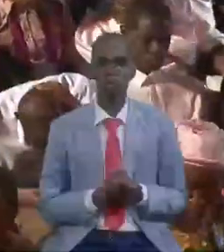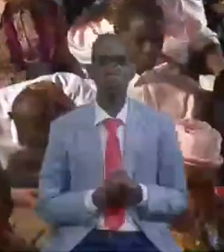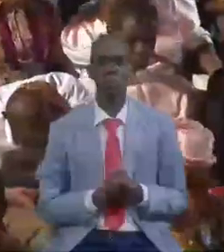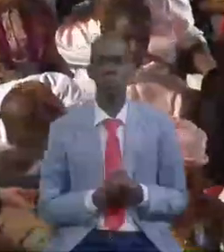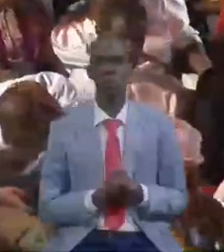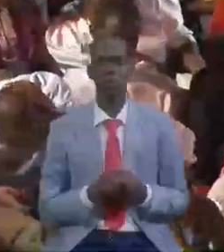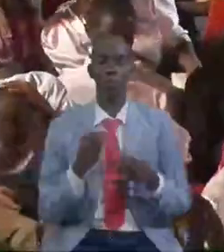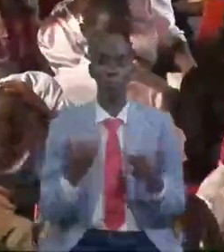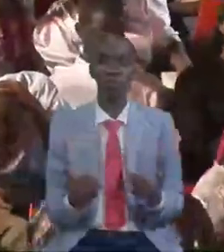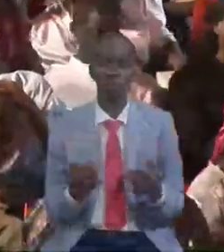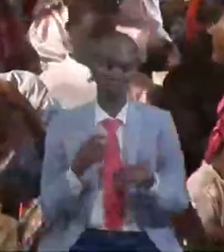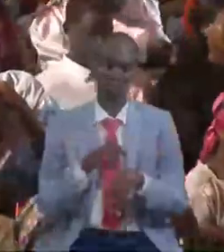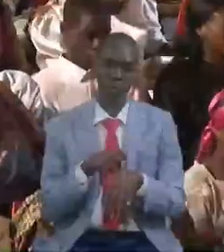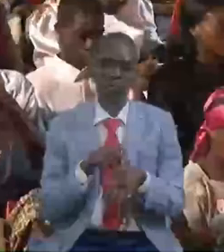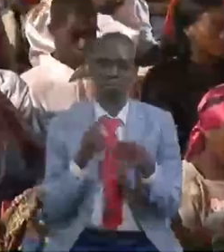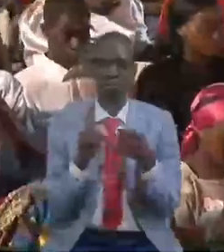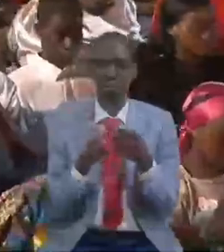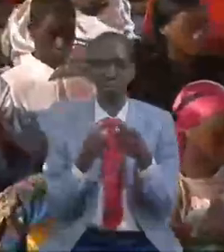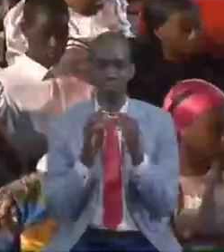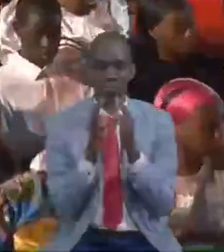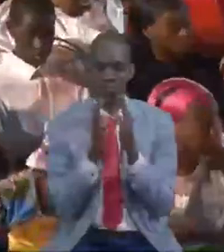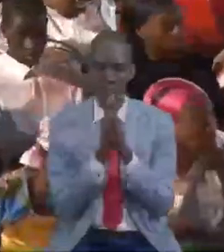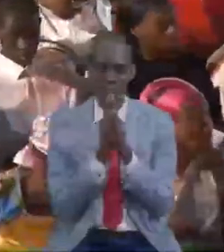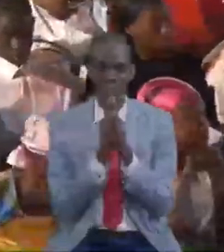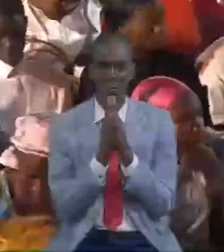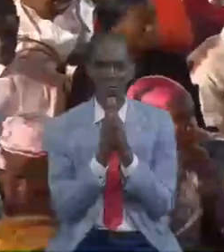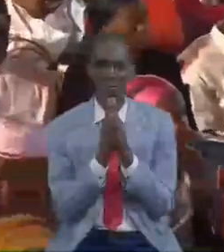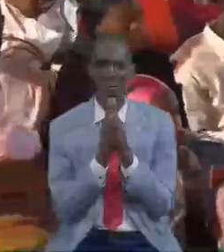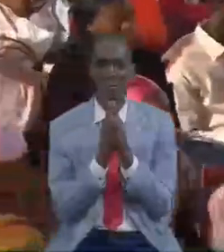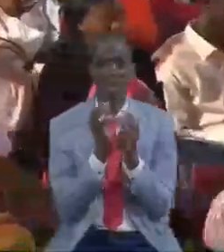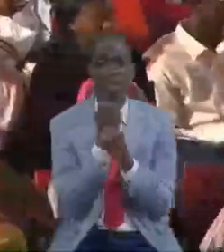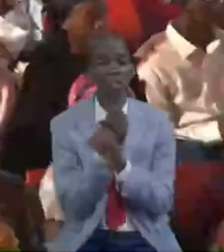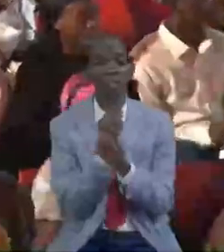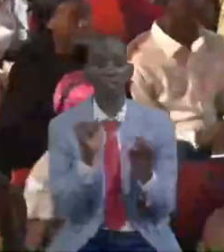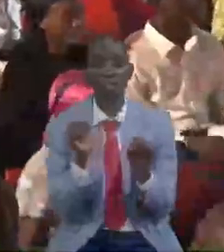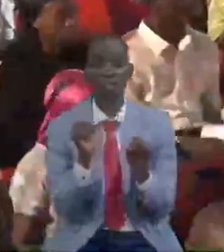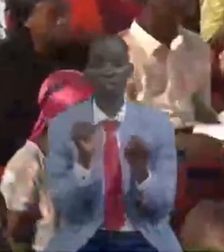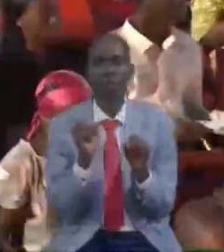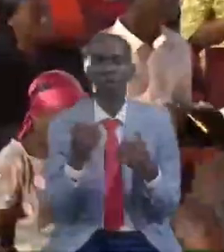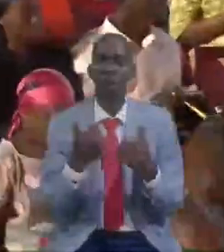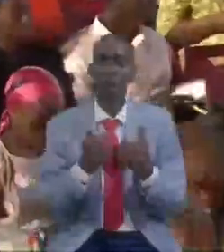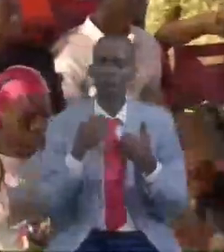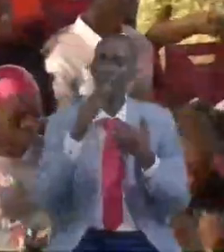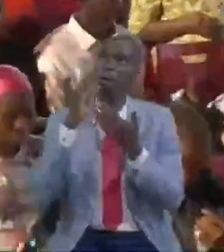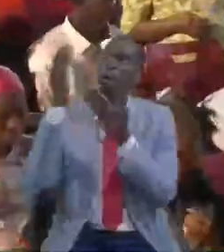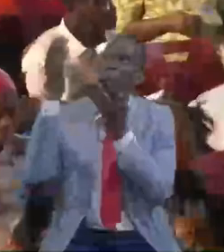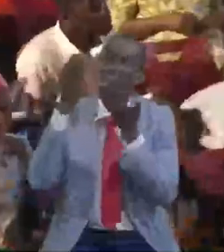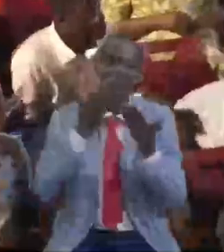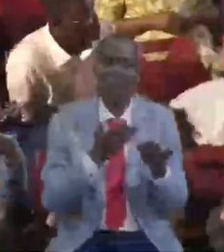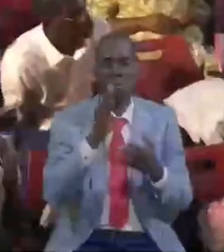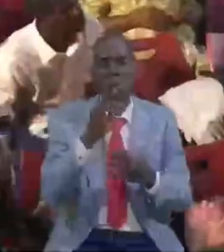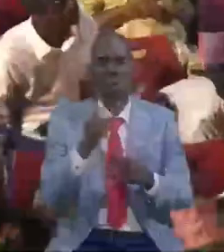Heads bowed, les têtes baissées, and eyes closed. Et salvation les yeux fermés. Has been provided by the mercy of